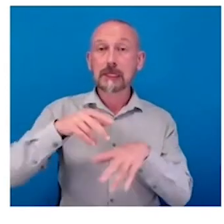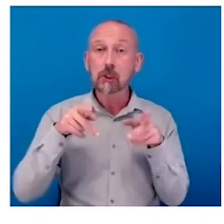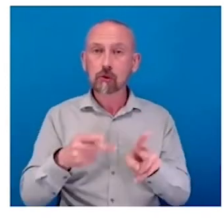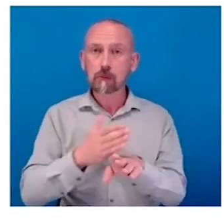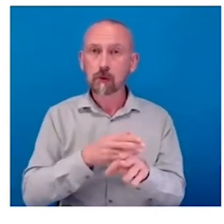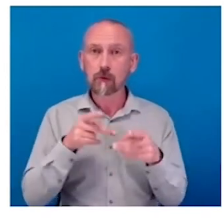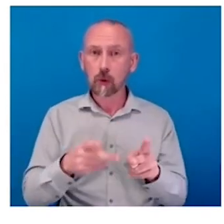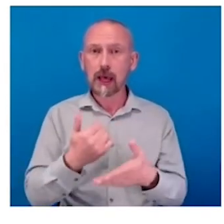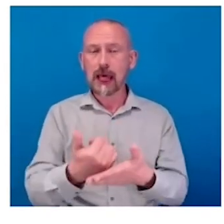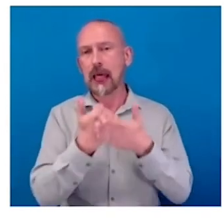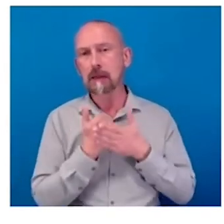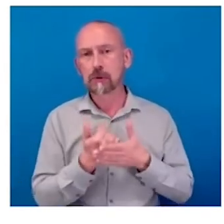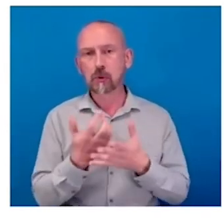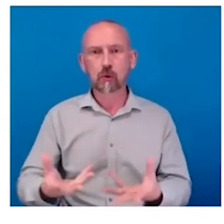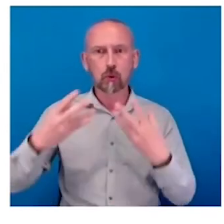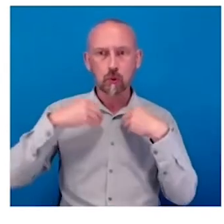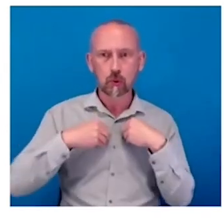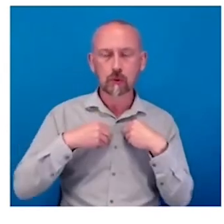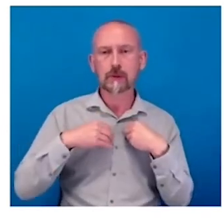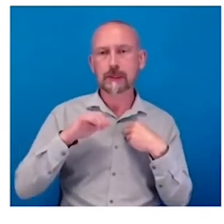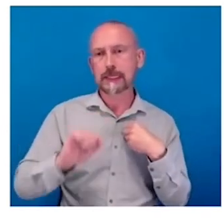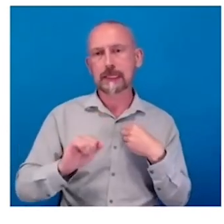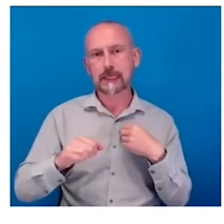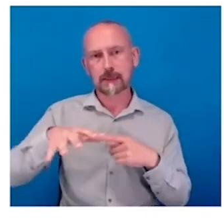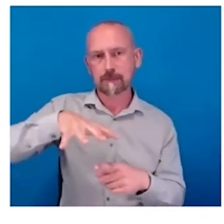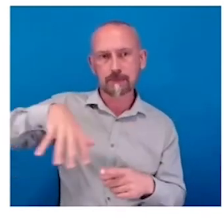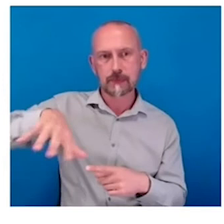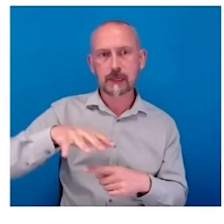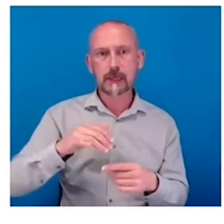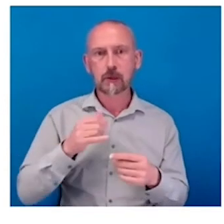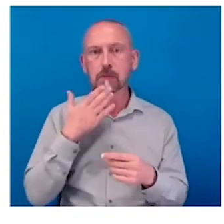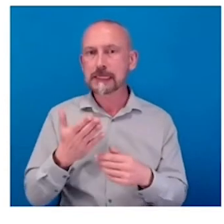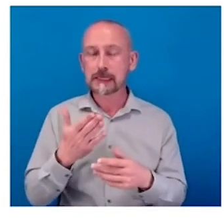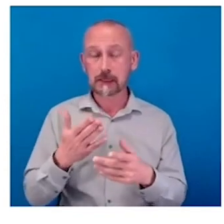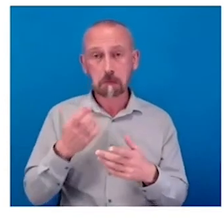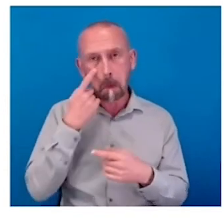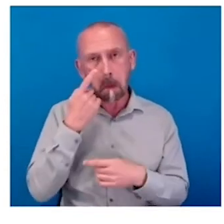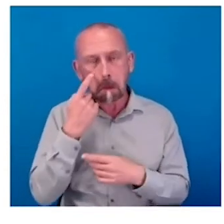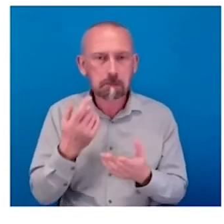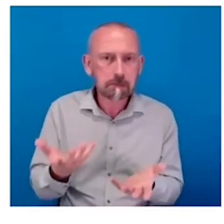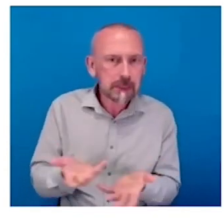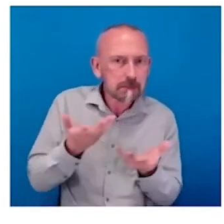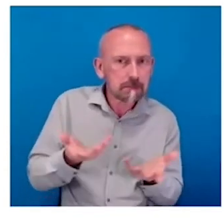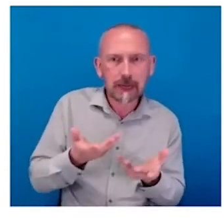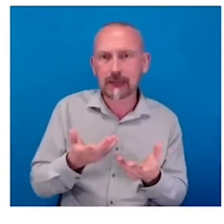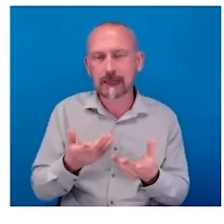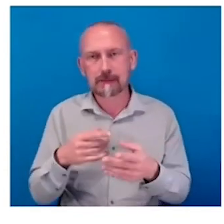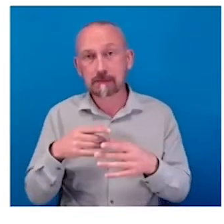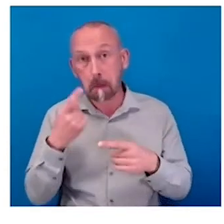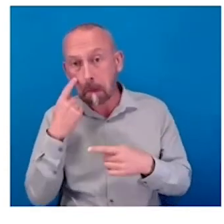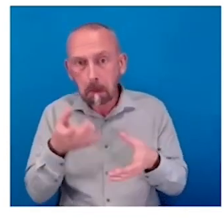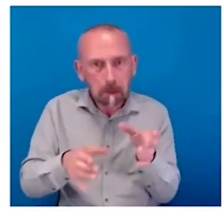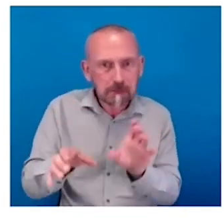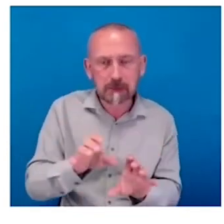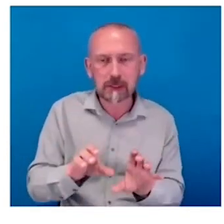explore places. Really excited about. So please, take some time to play and experiment with the Soundscape Street Preview feature. Enjoy and have